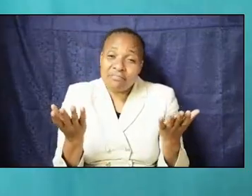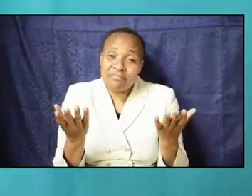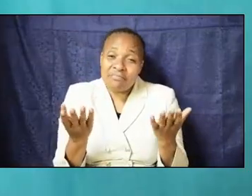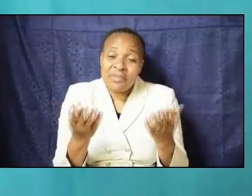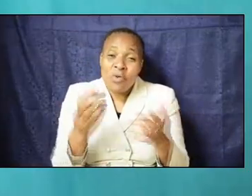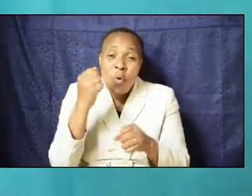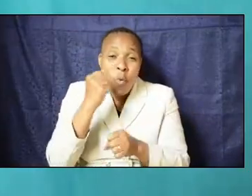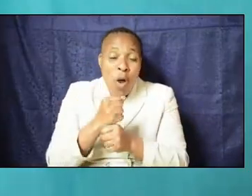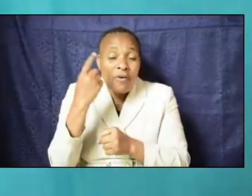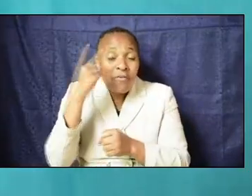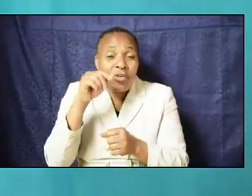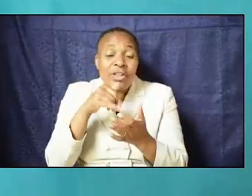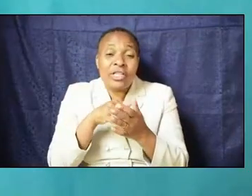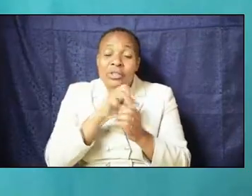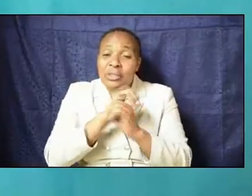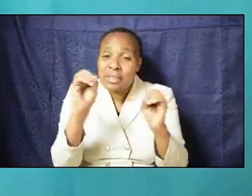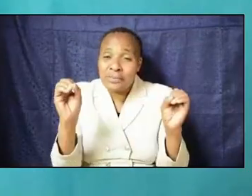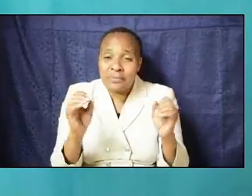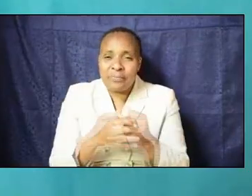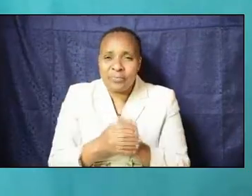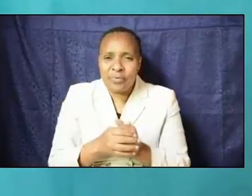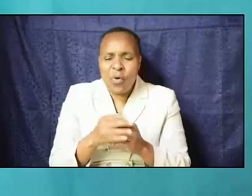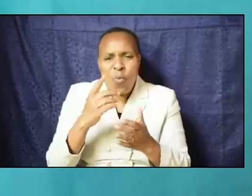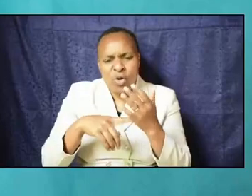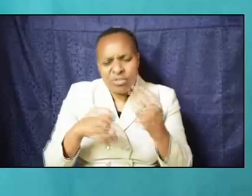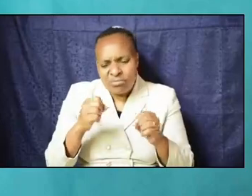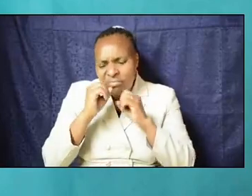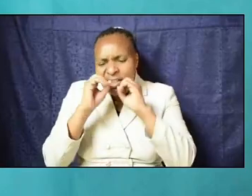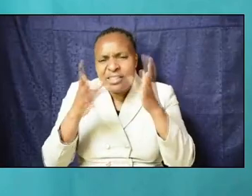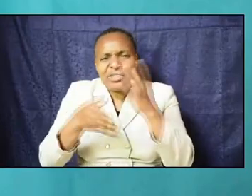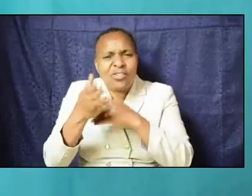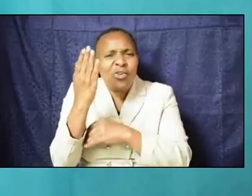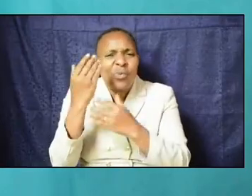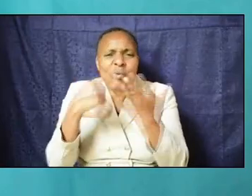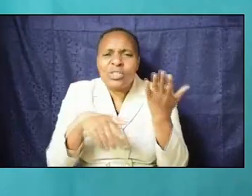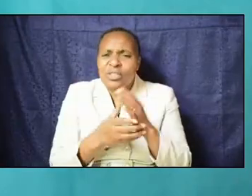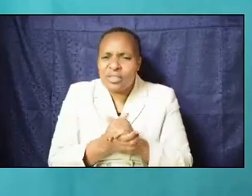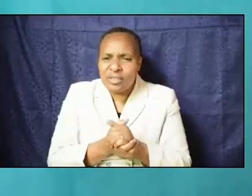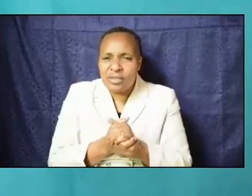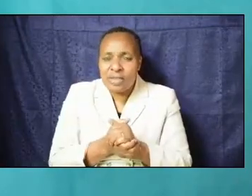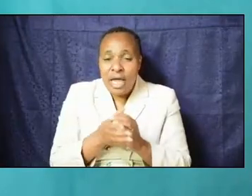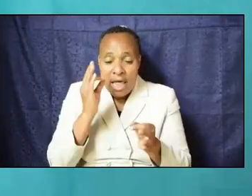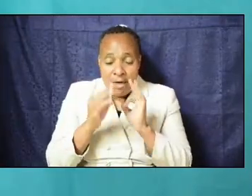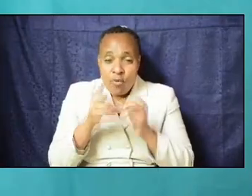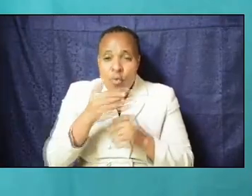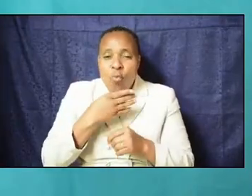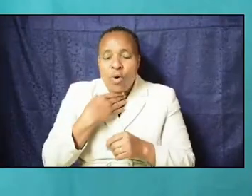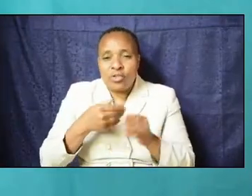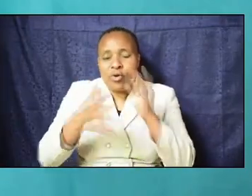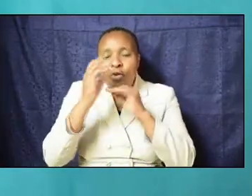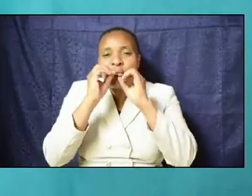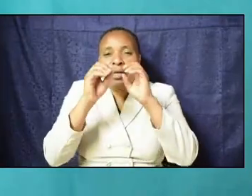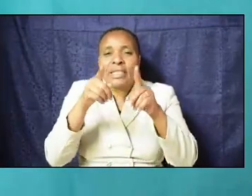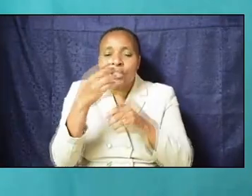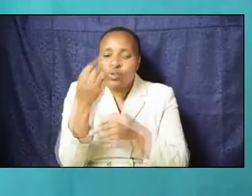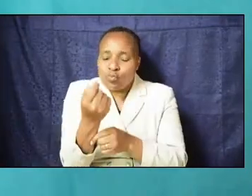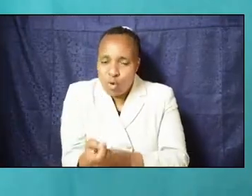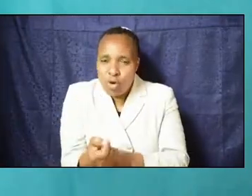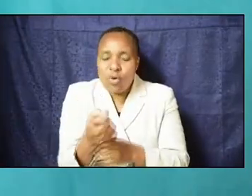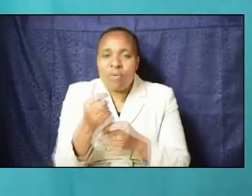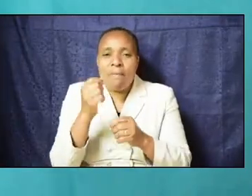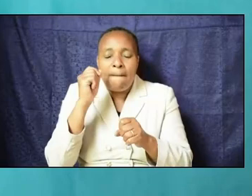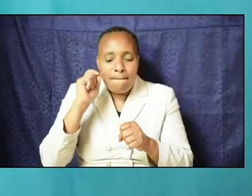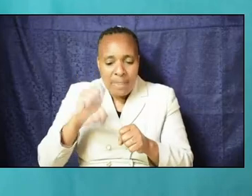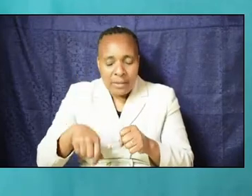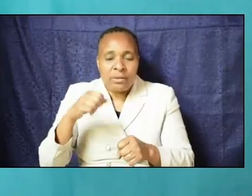and worked for it. So what does God have to bless? So if we want God to bless the little we have, then we have to